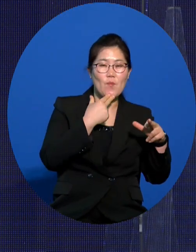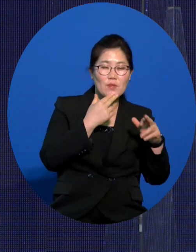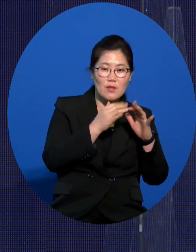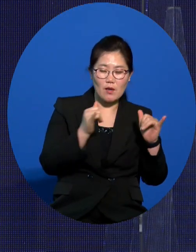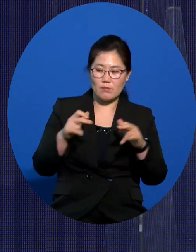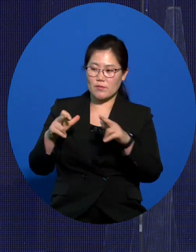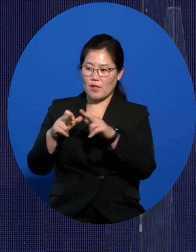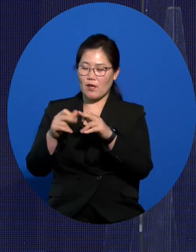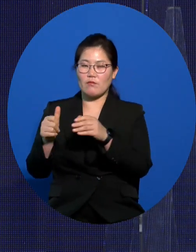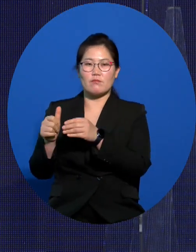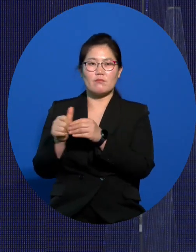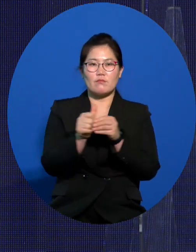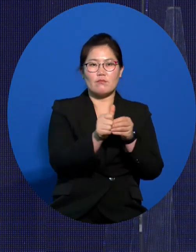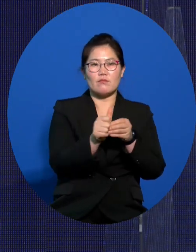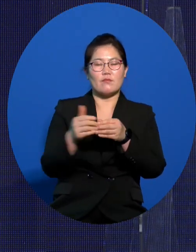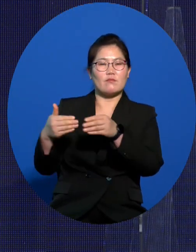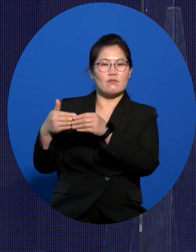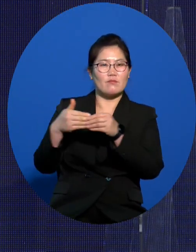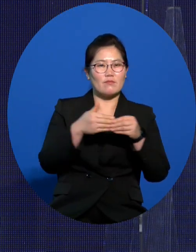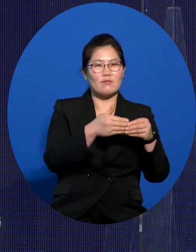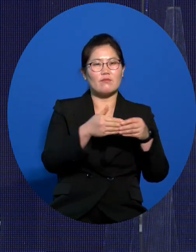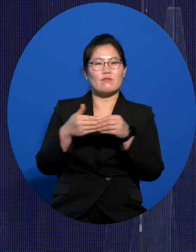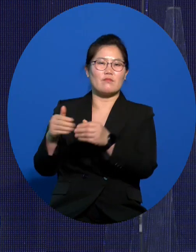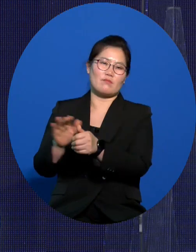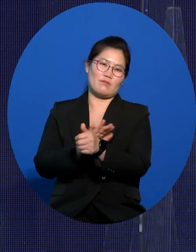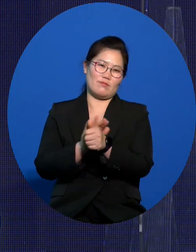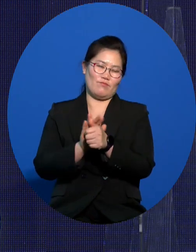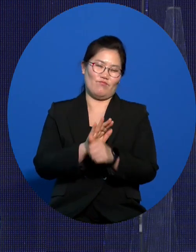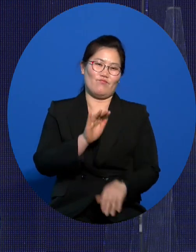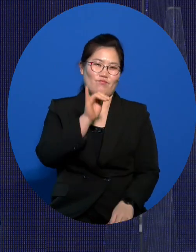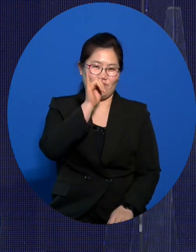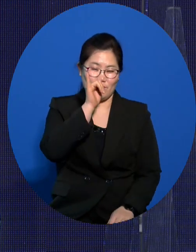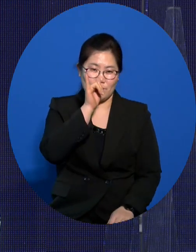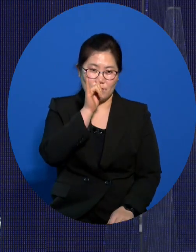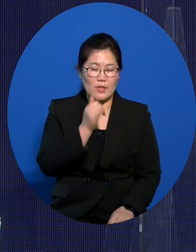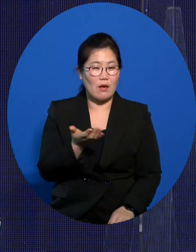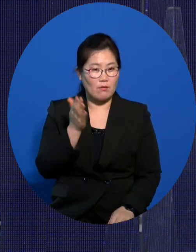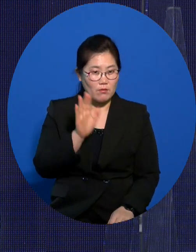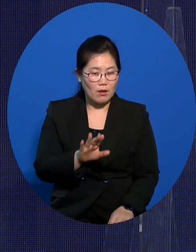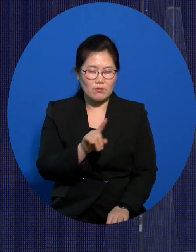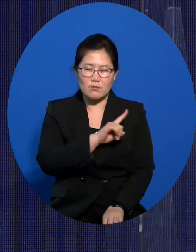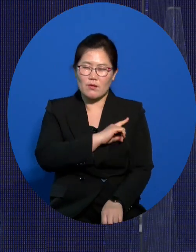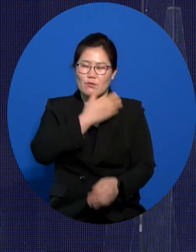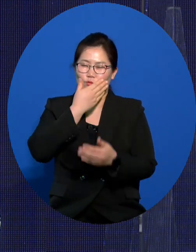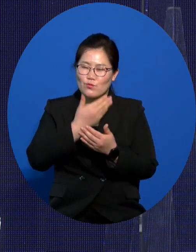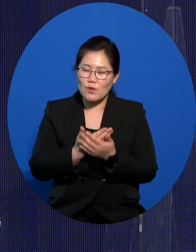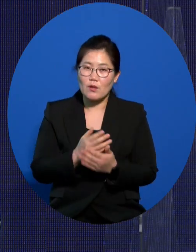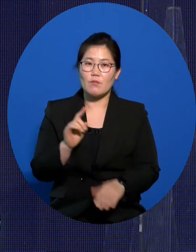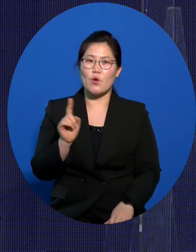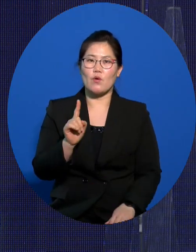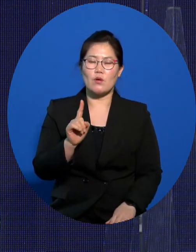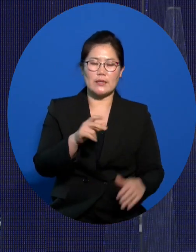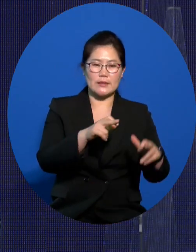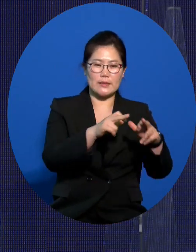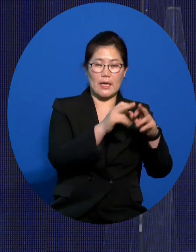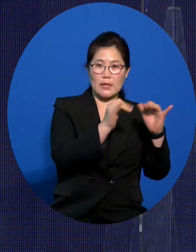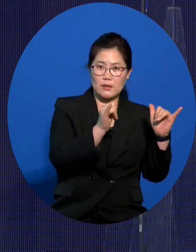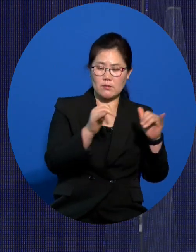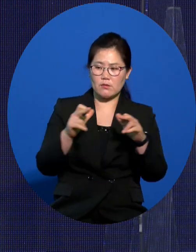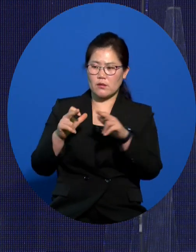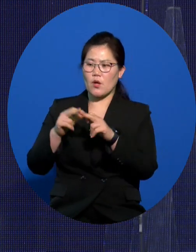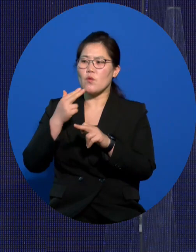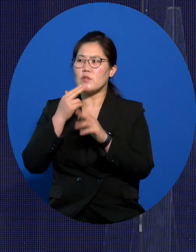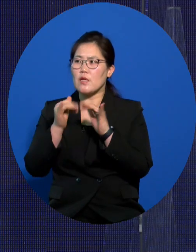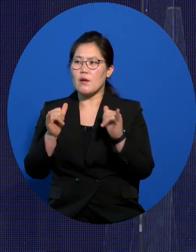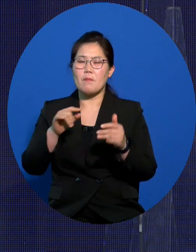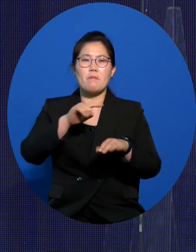provide an escort service where the able people assist the disabled people. However, what's more important is that